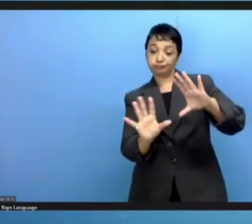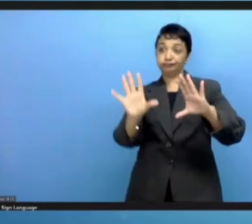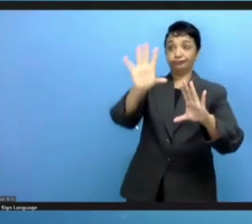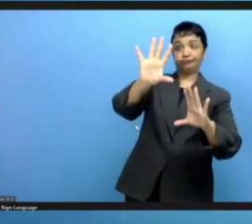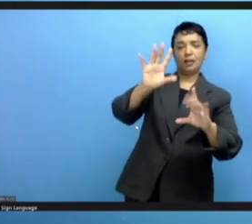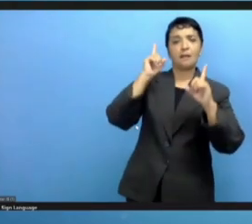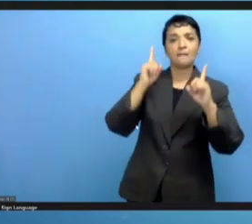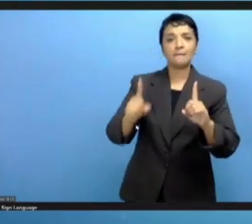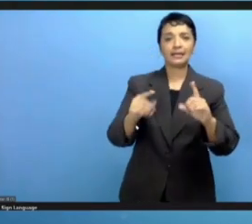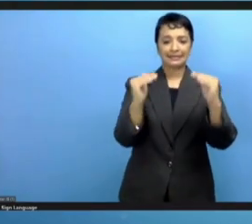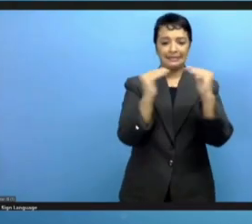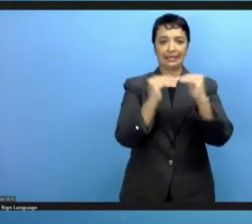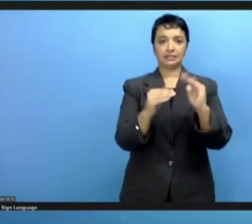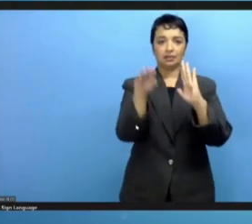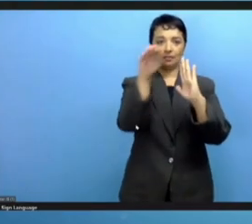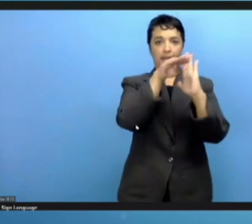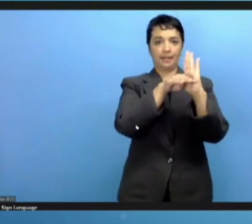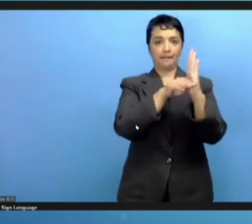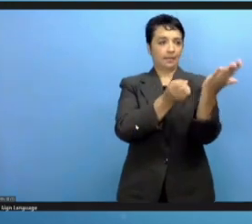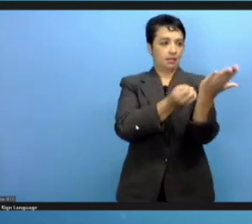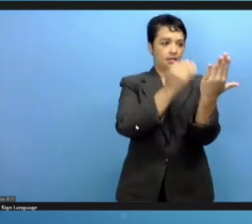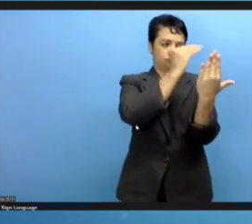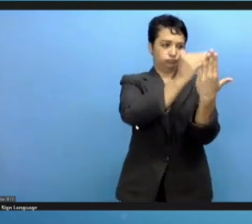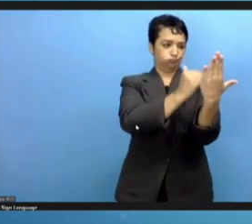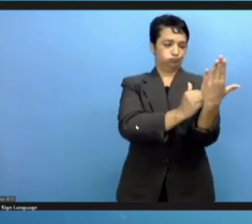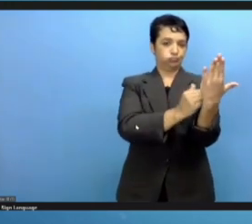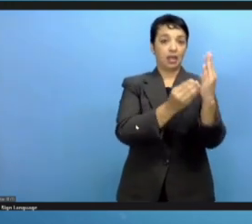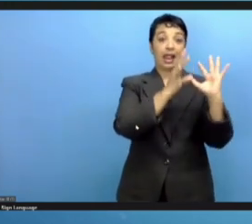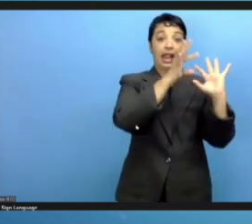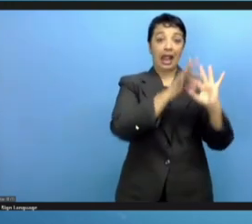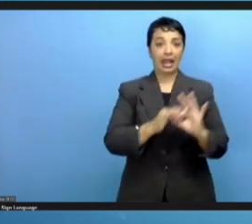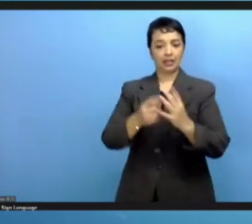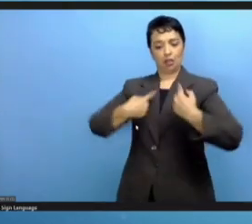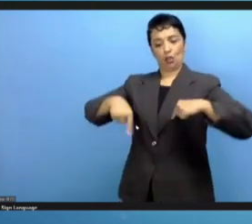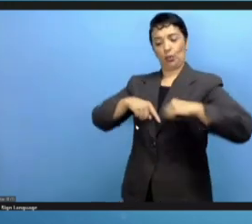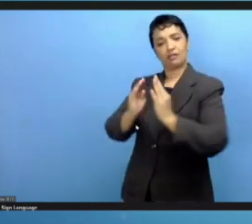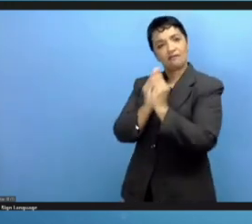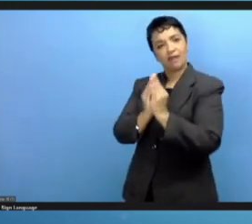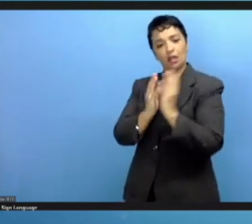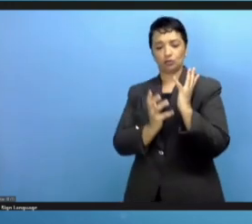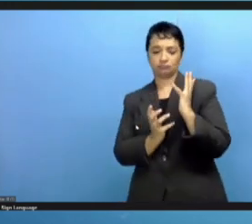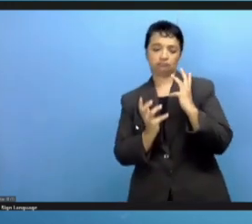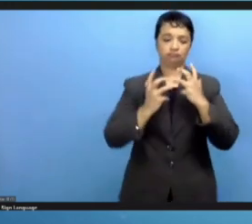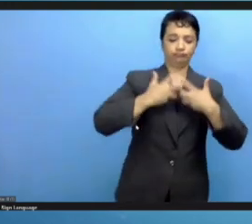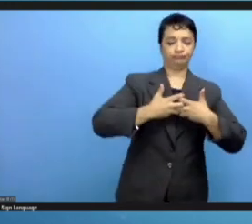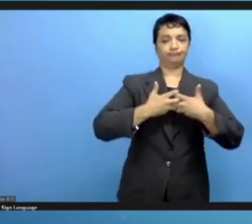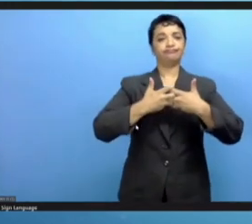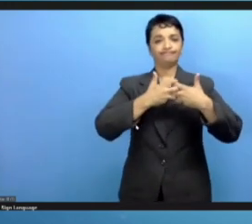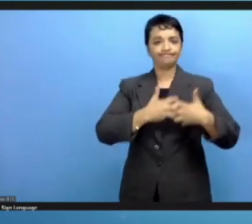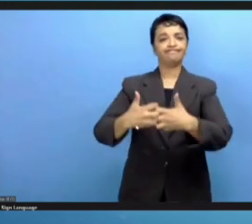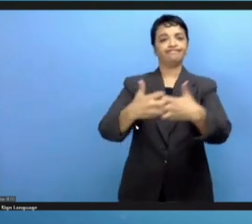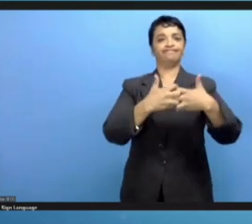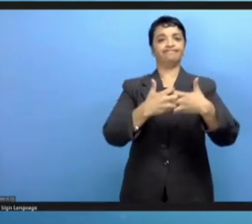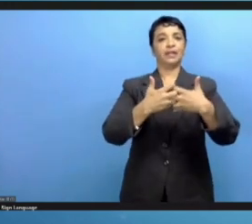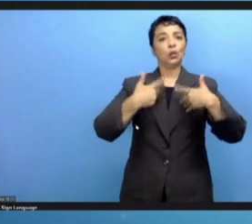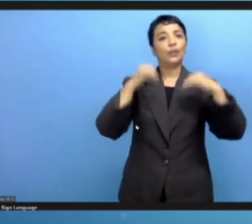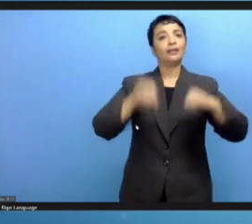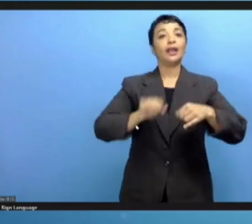that it corresponds with our values and enables us to participate in innovative